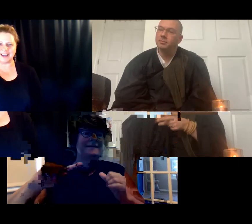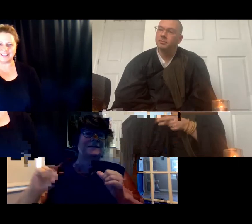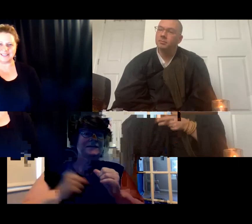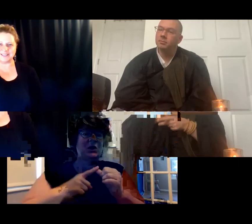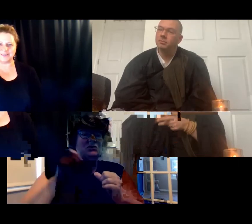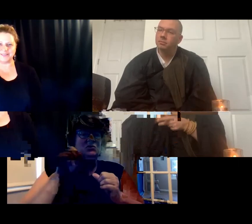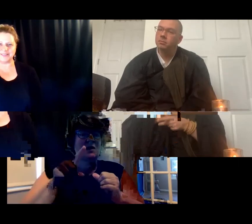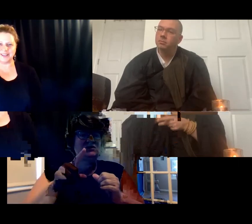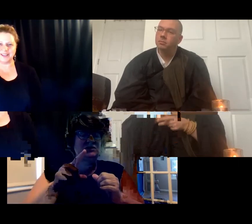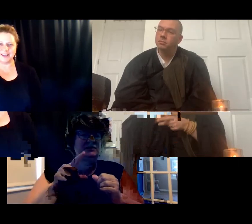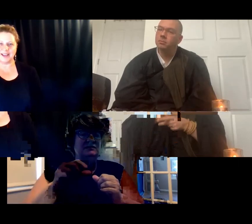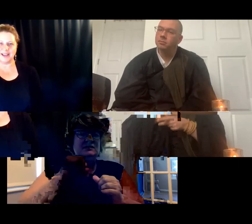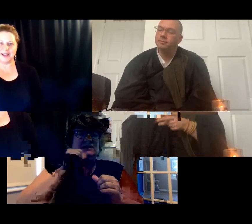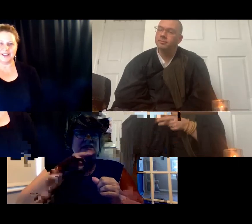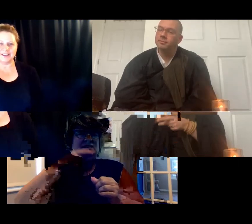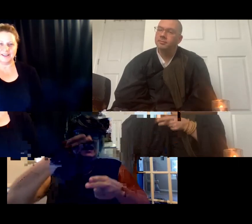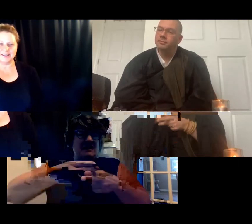we've got.